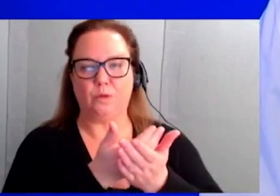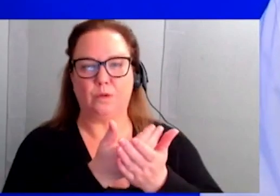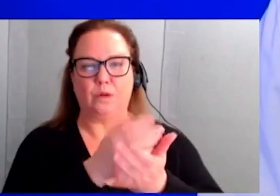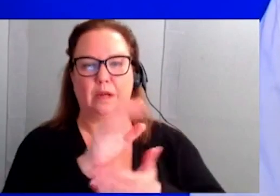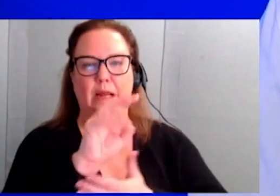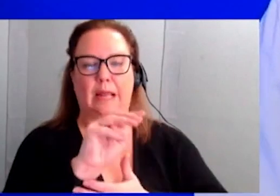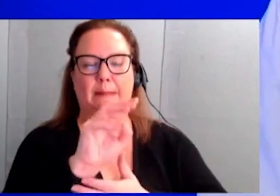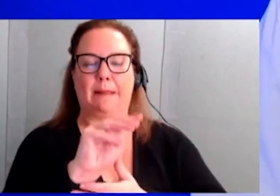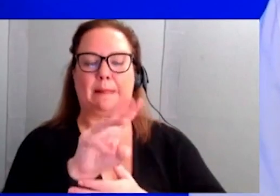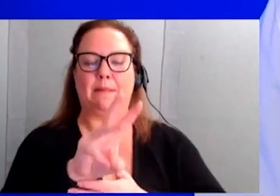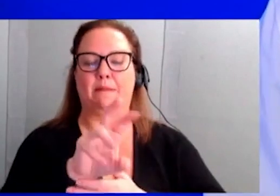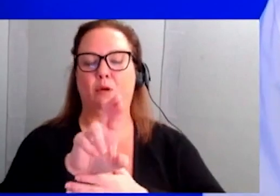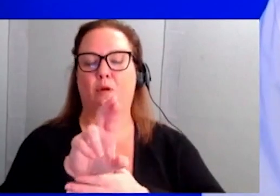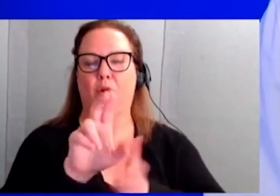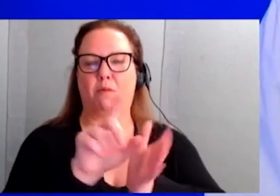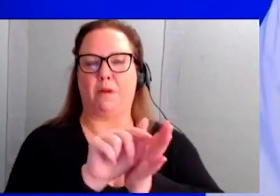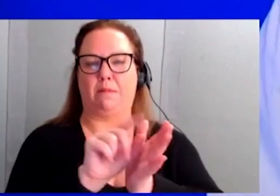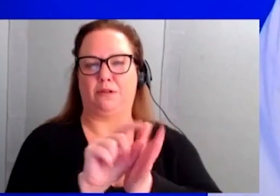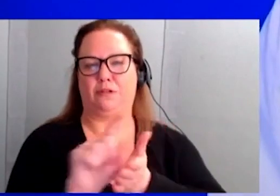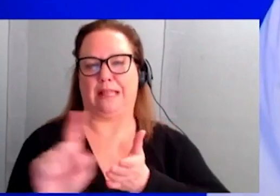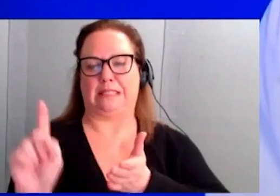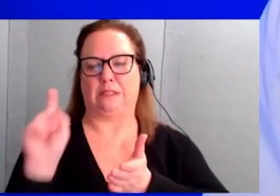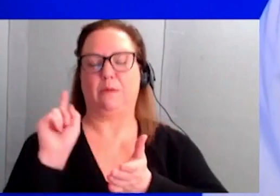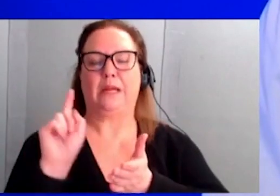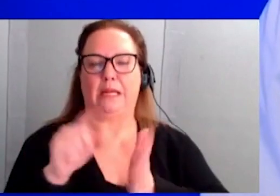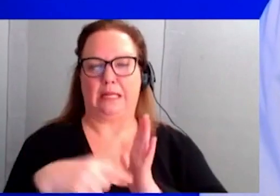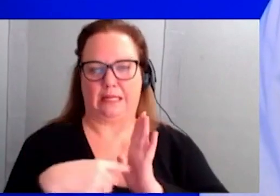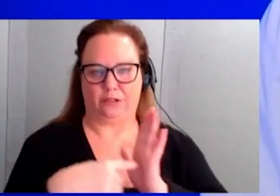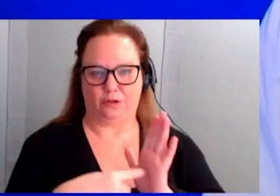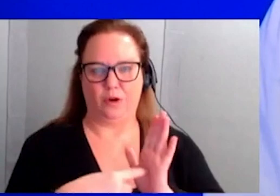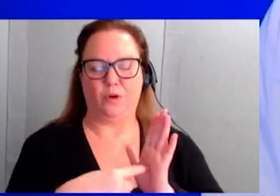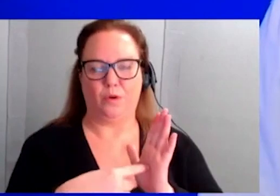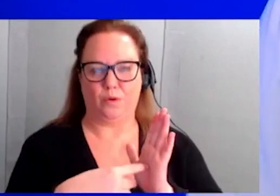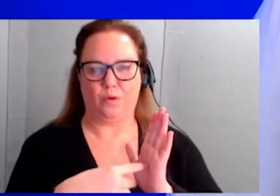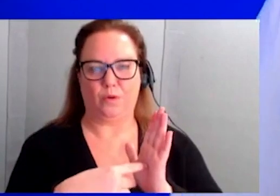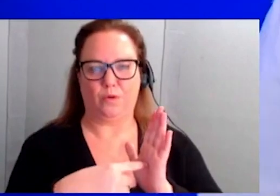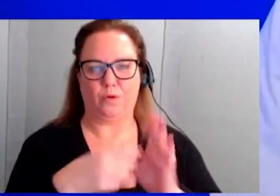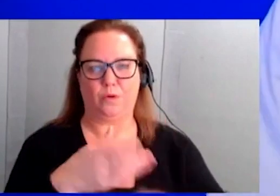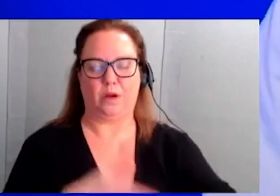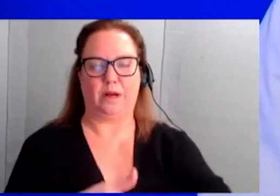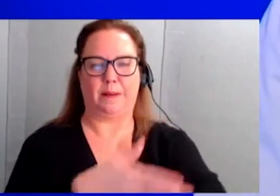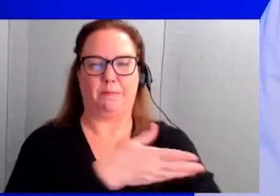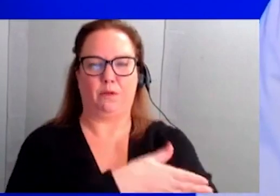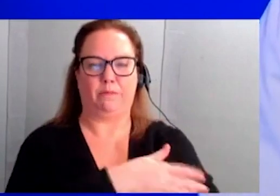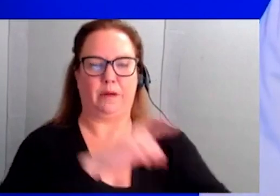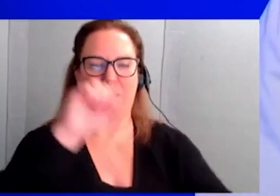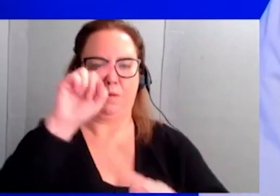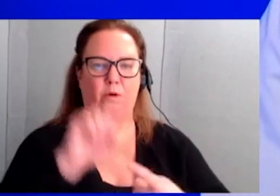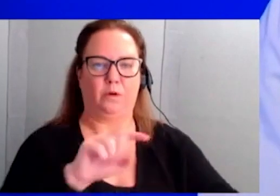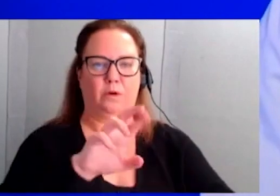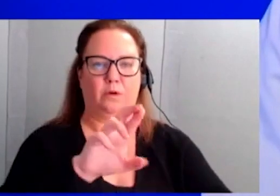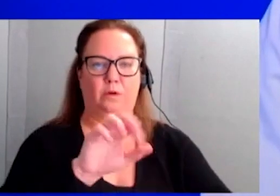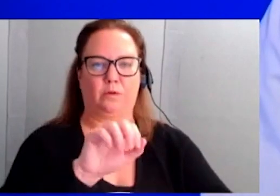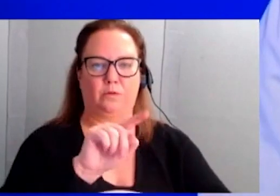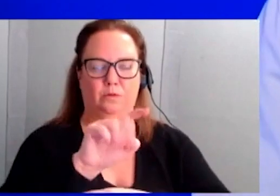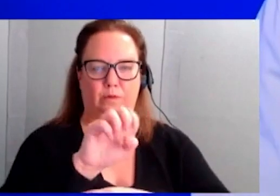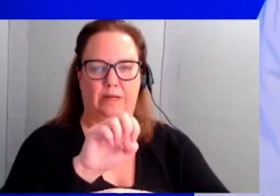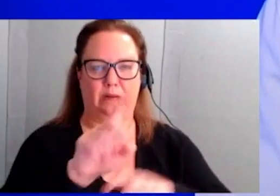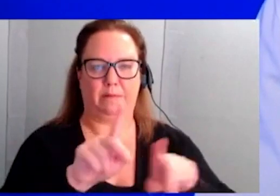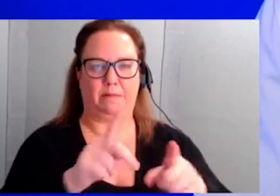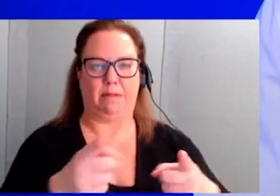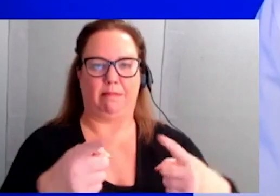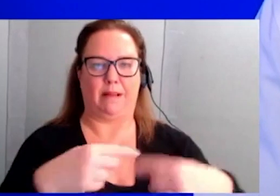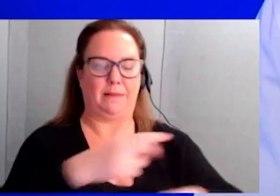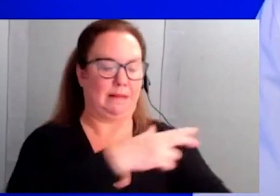MMWR published, I think, late last week that did show an improvement or reduced rates of people coming to the hospital